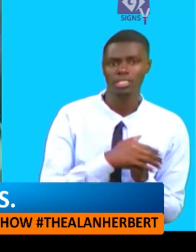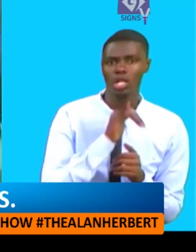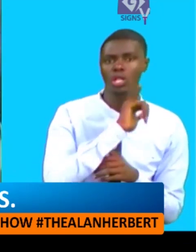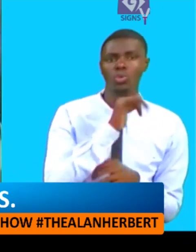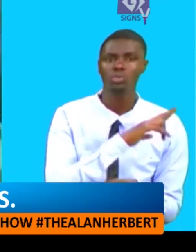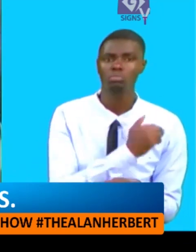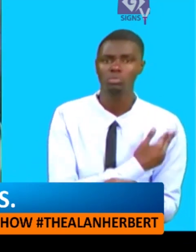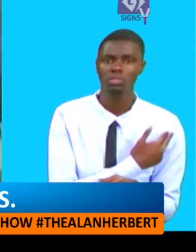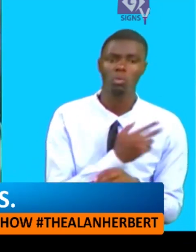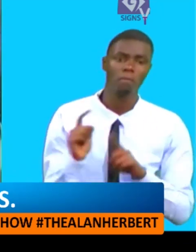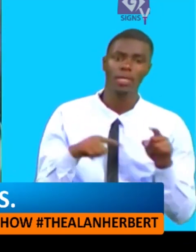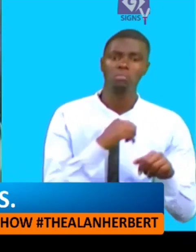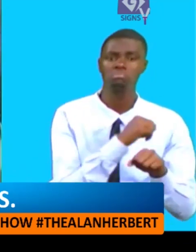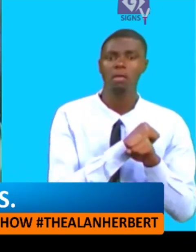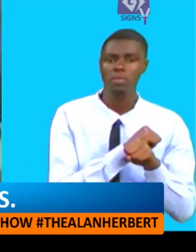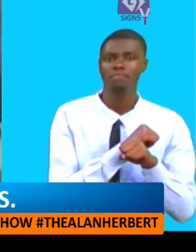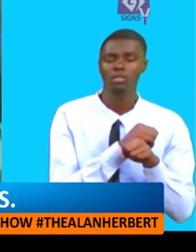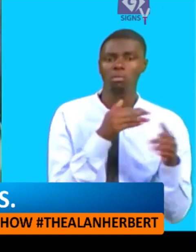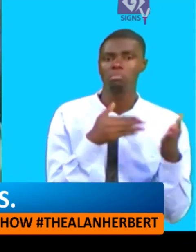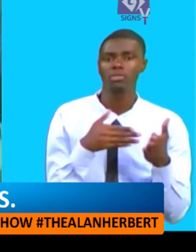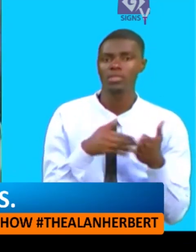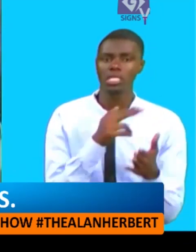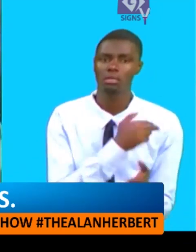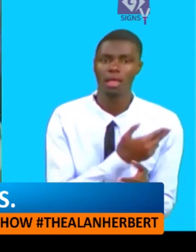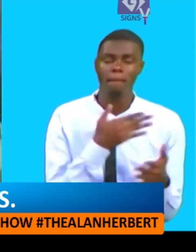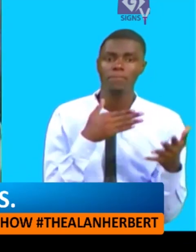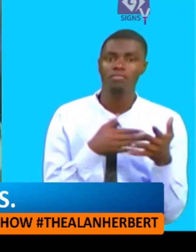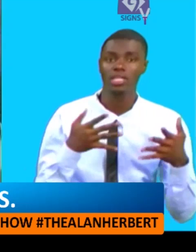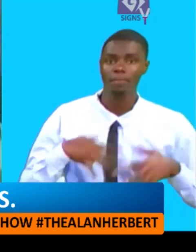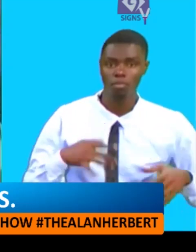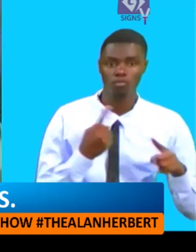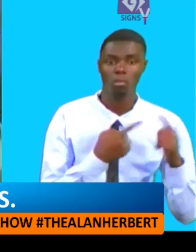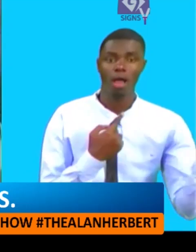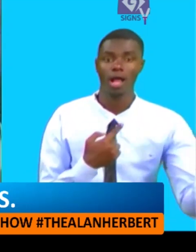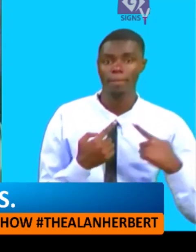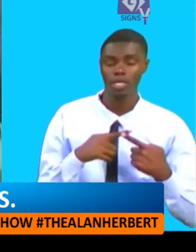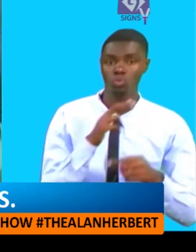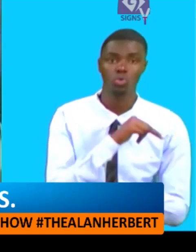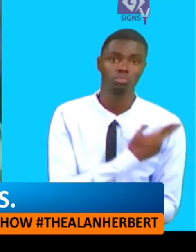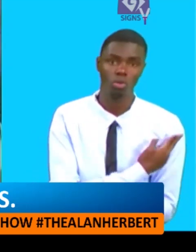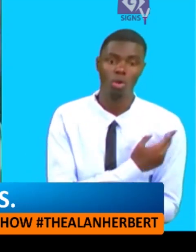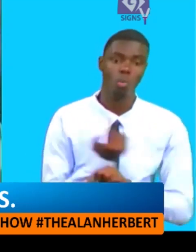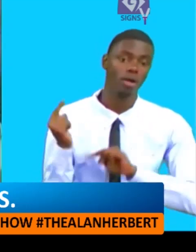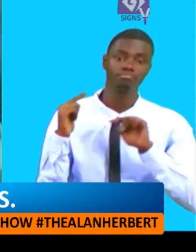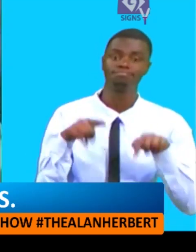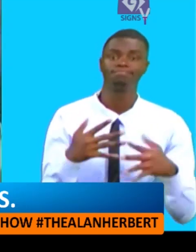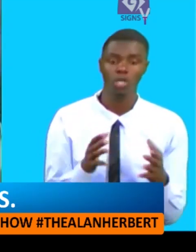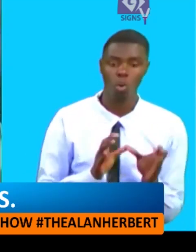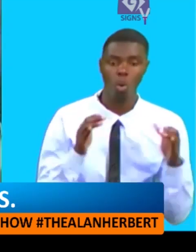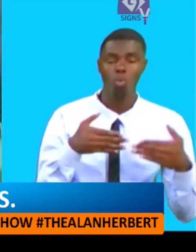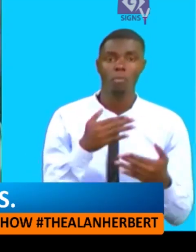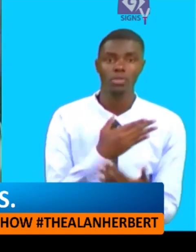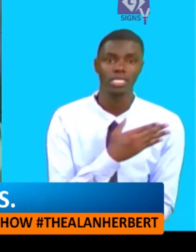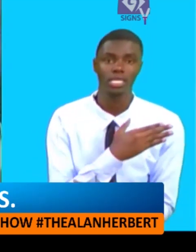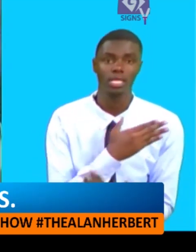hospitals have even gone into preventive healthcare. So they prevent people from now coming to hospital. So they go into even community